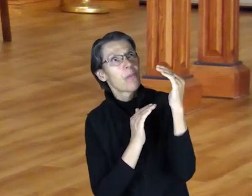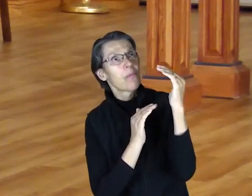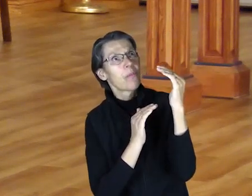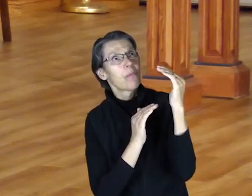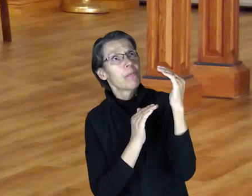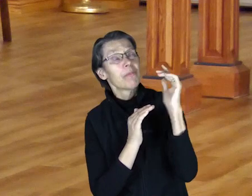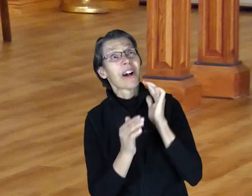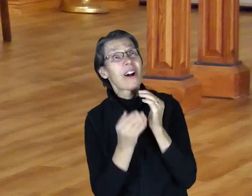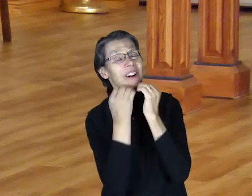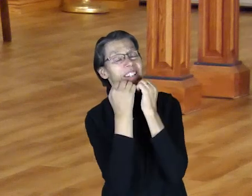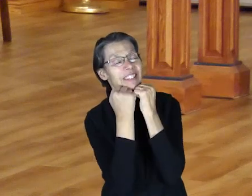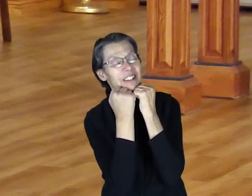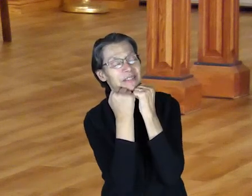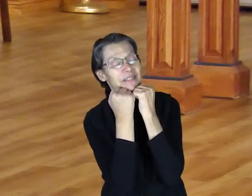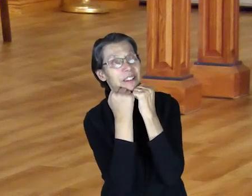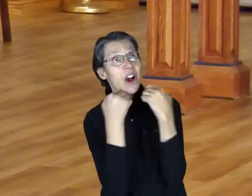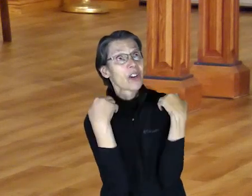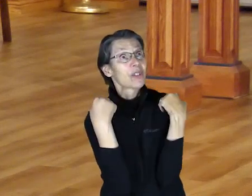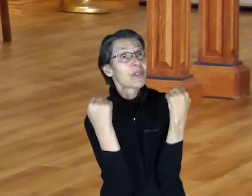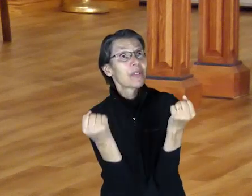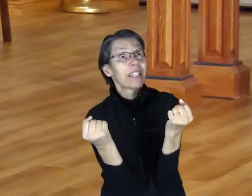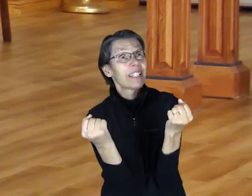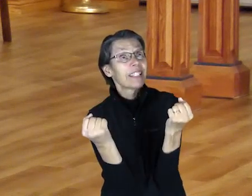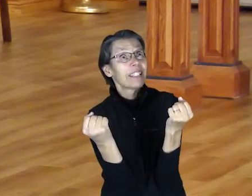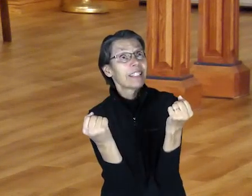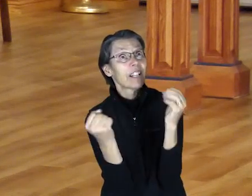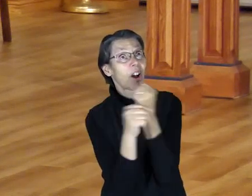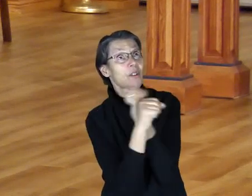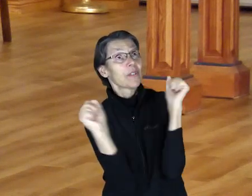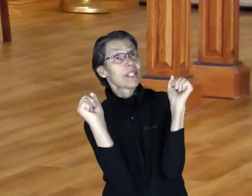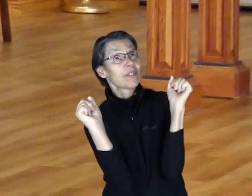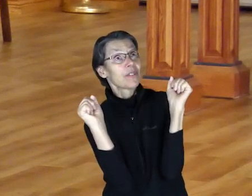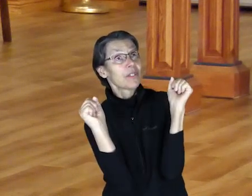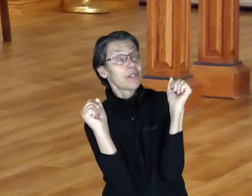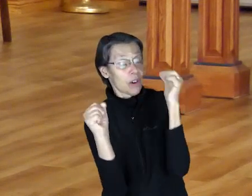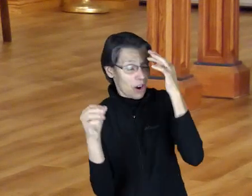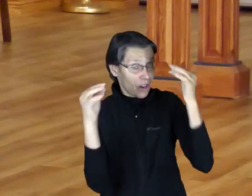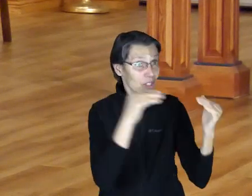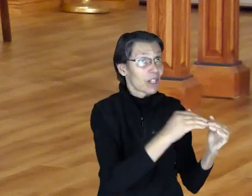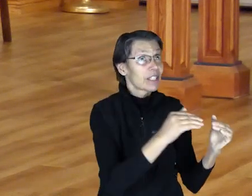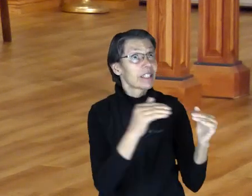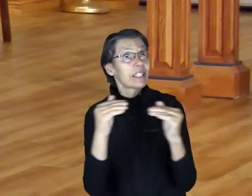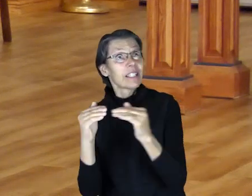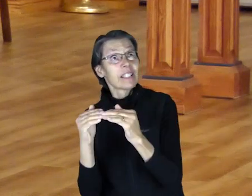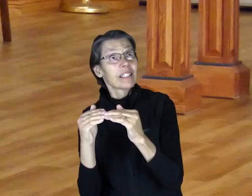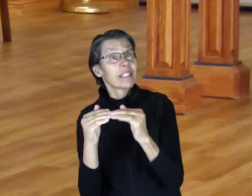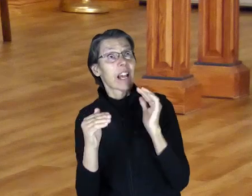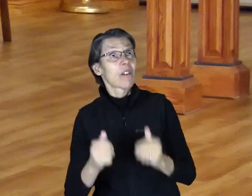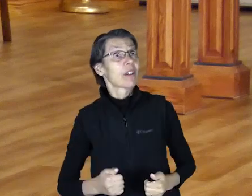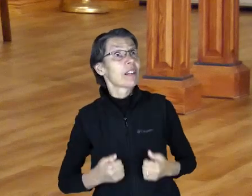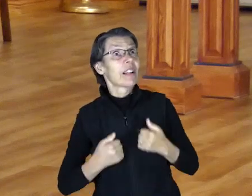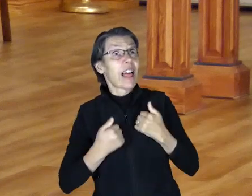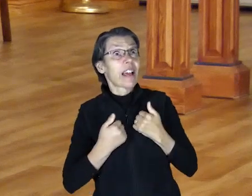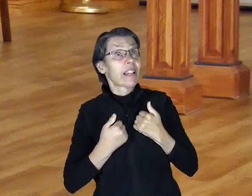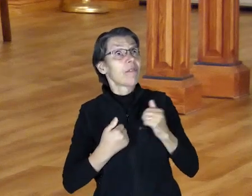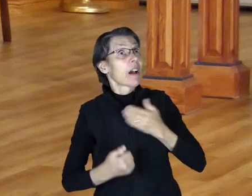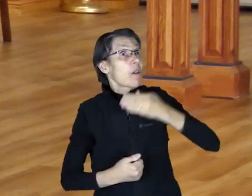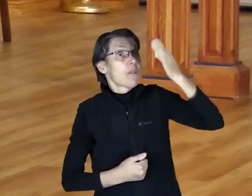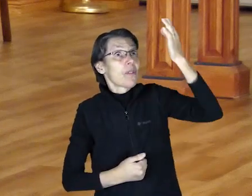refuge, our justice, our light, our God, and our all.